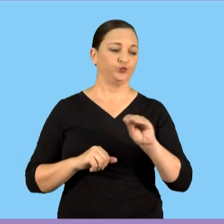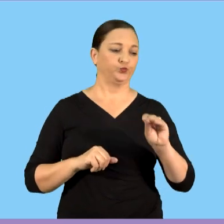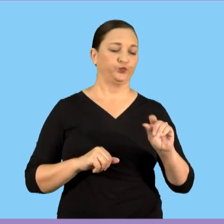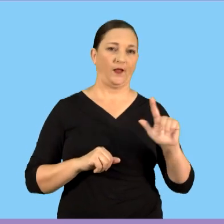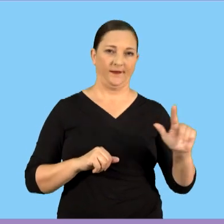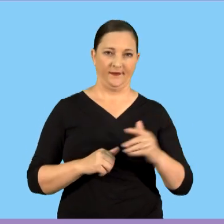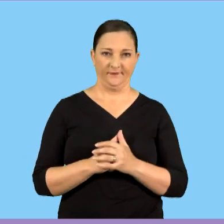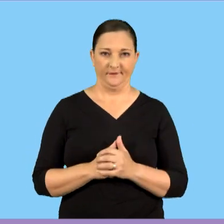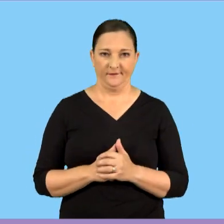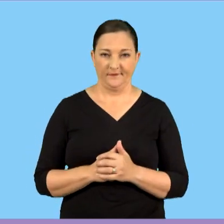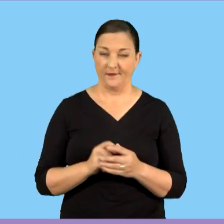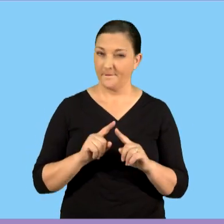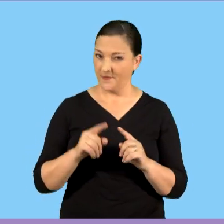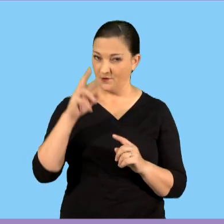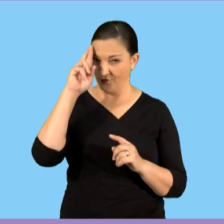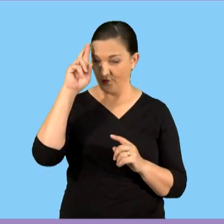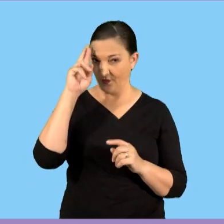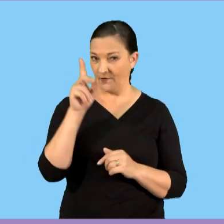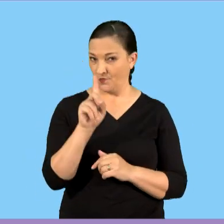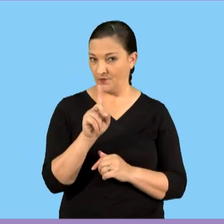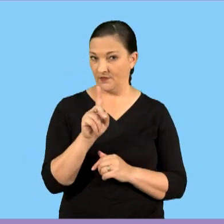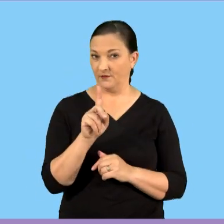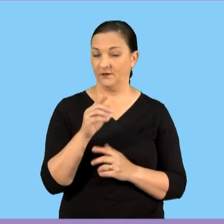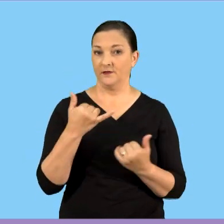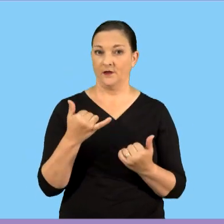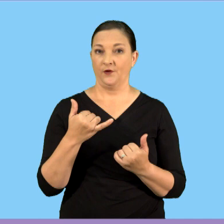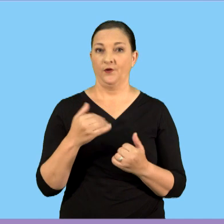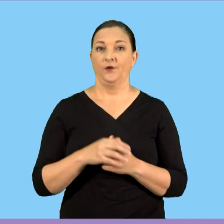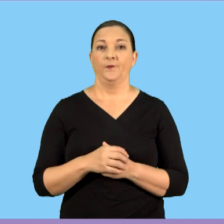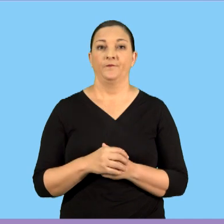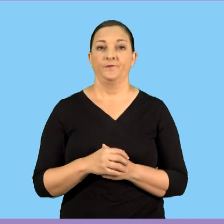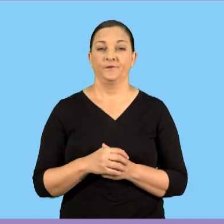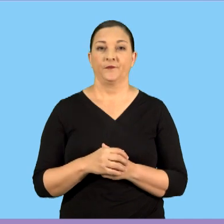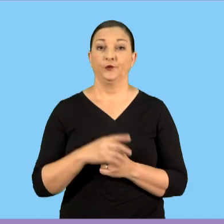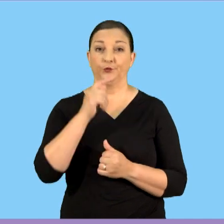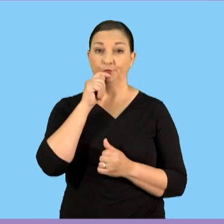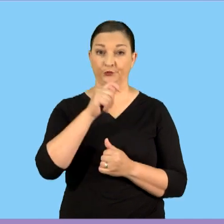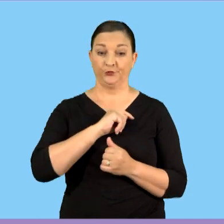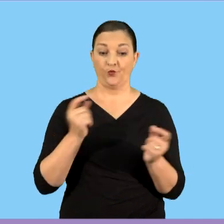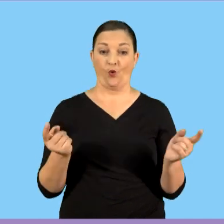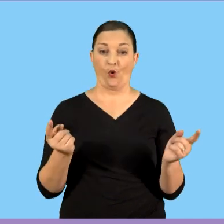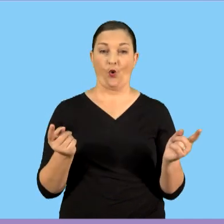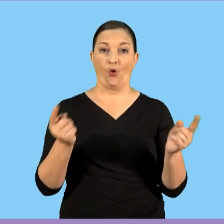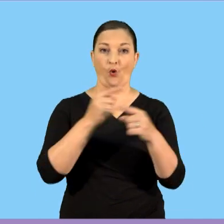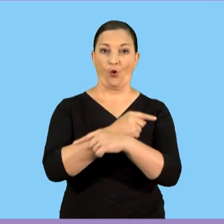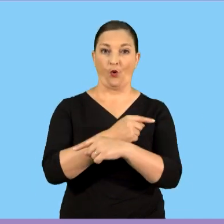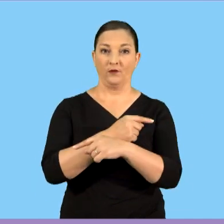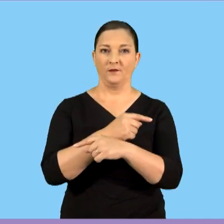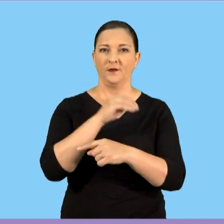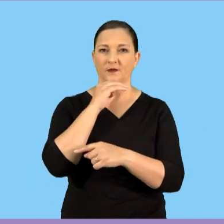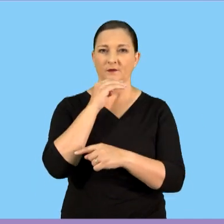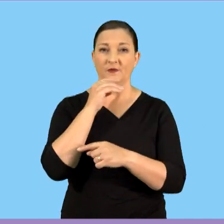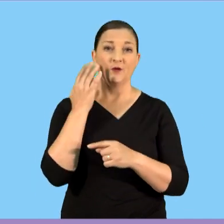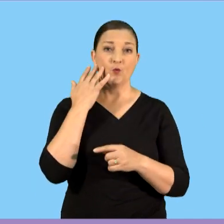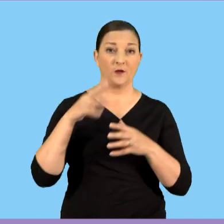the left. But what you need to keep in mind as well is that the opposite of this is also true. So as we add positive numbers